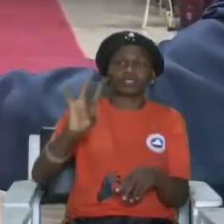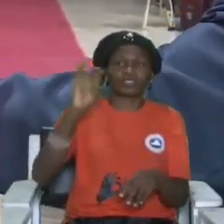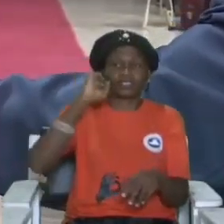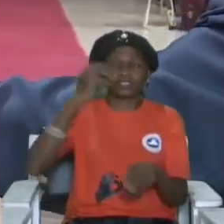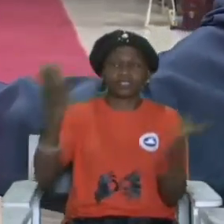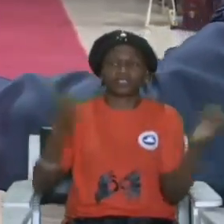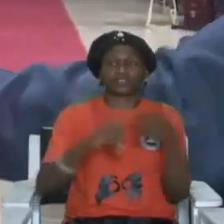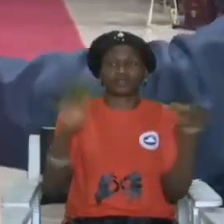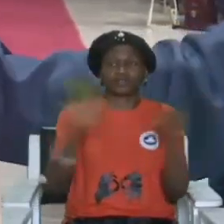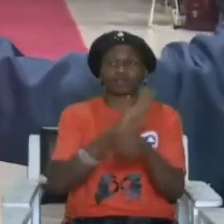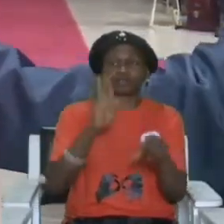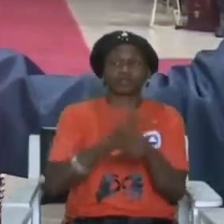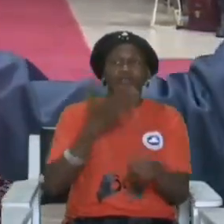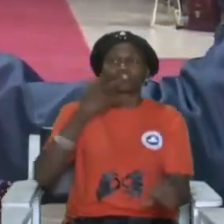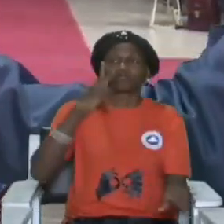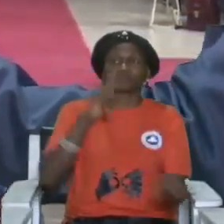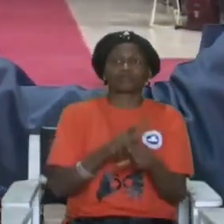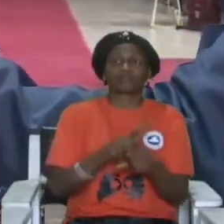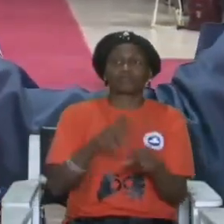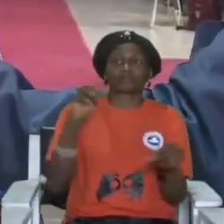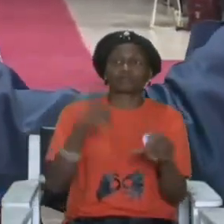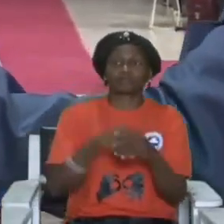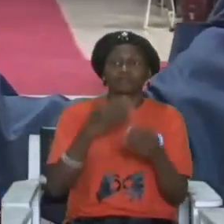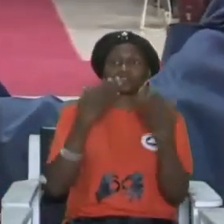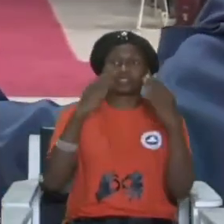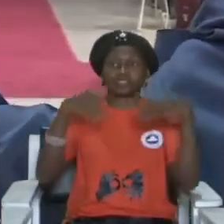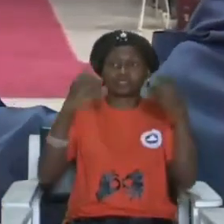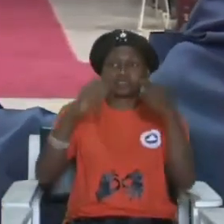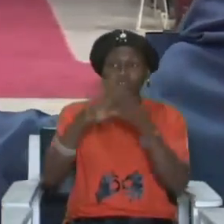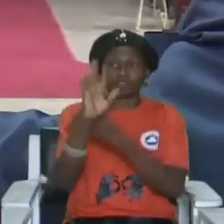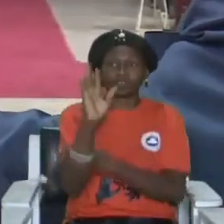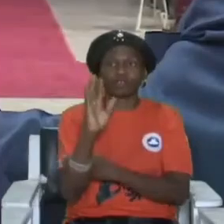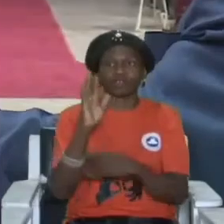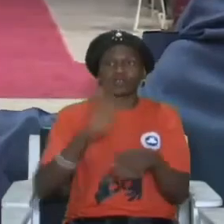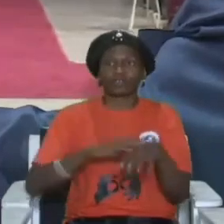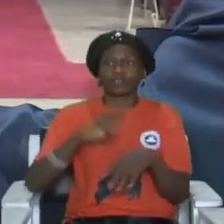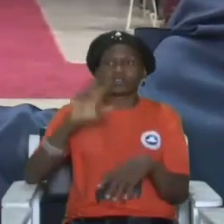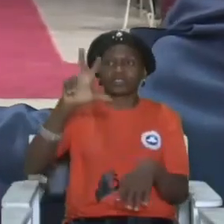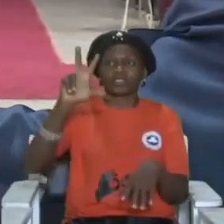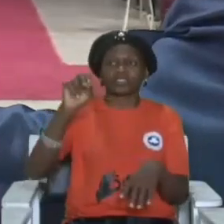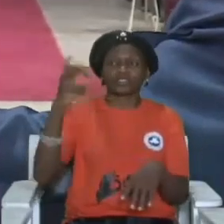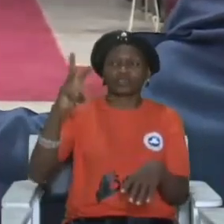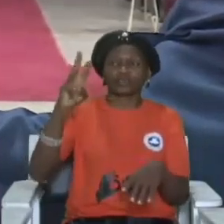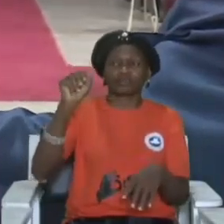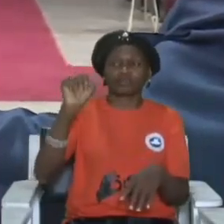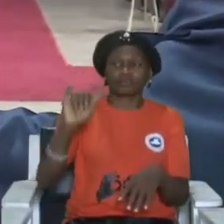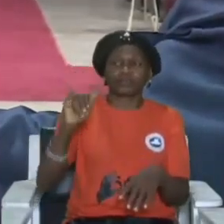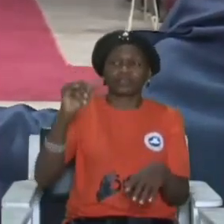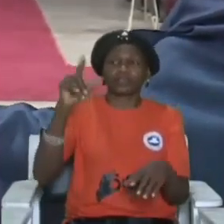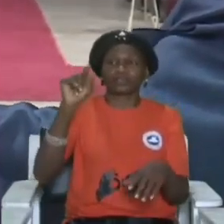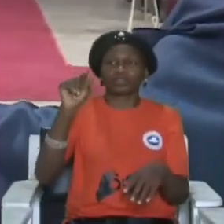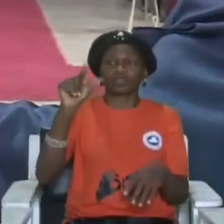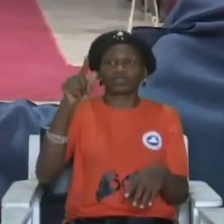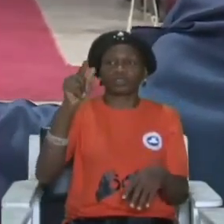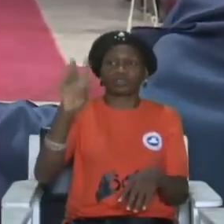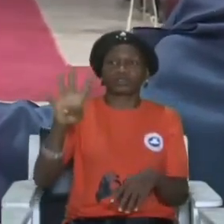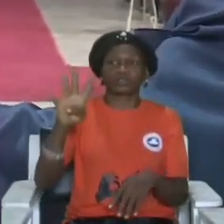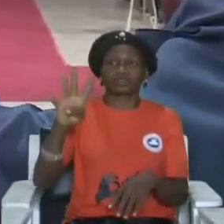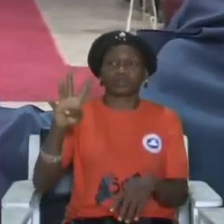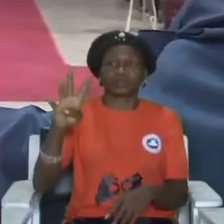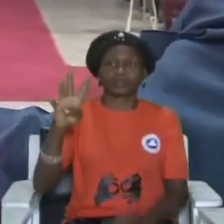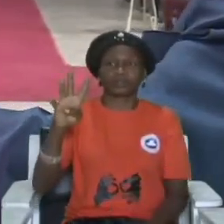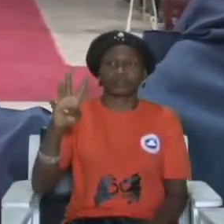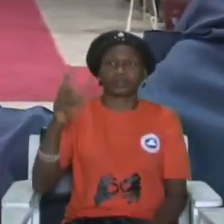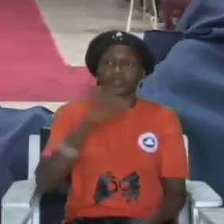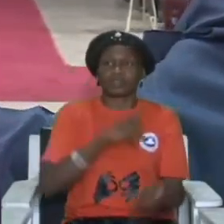to fulfill my vow in thanksgiving to God. On the 30th of May 2024,